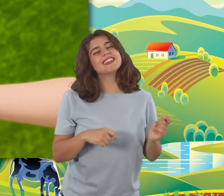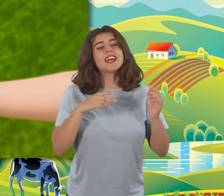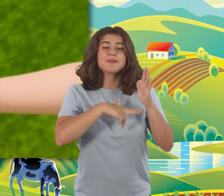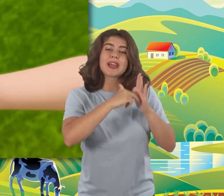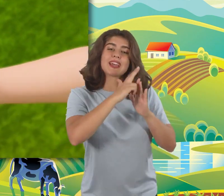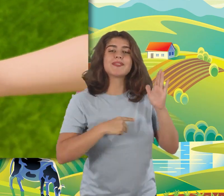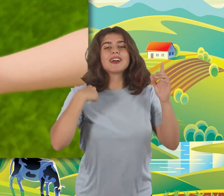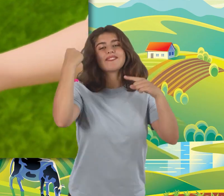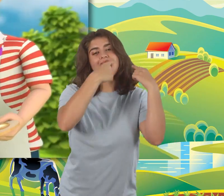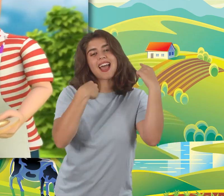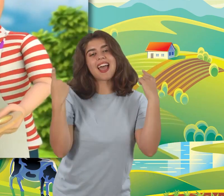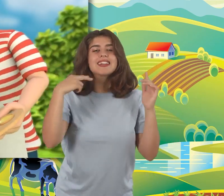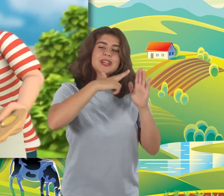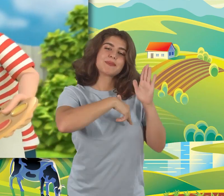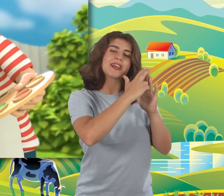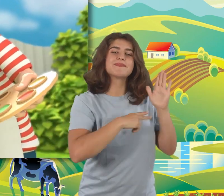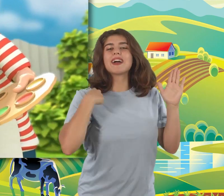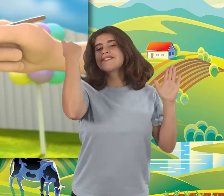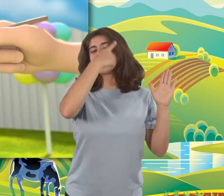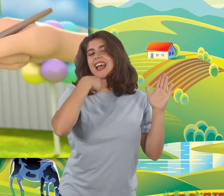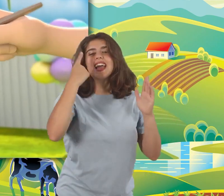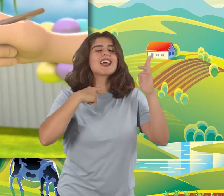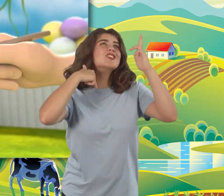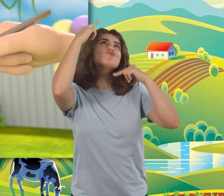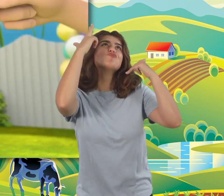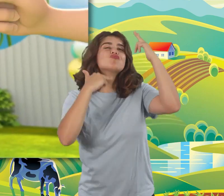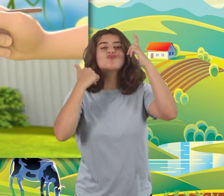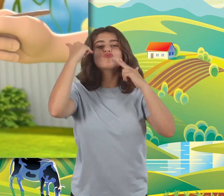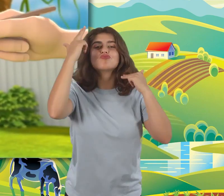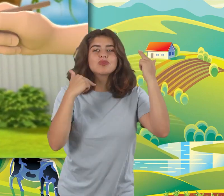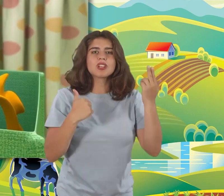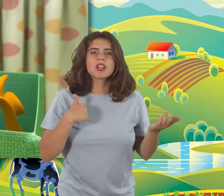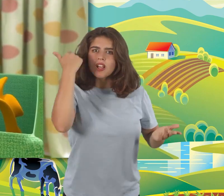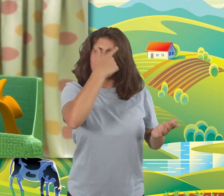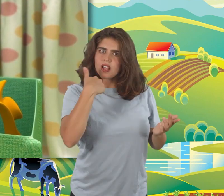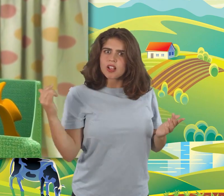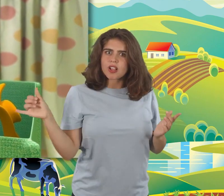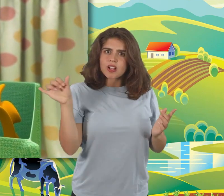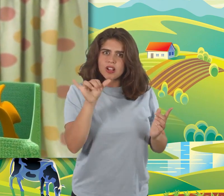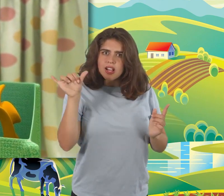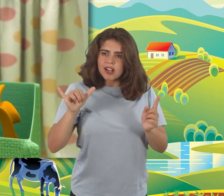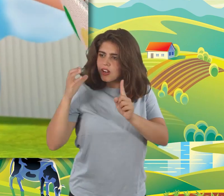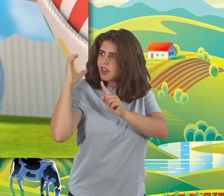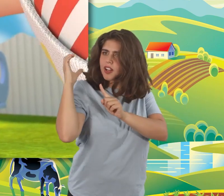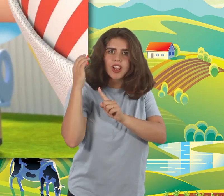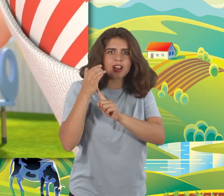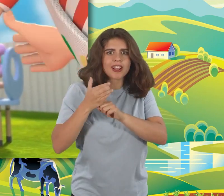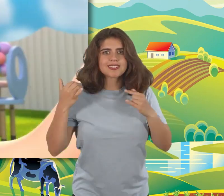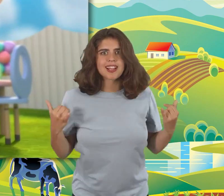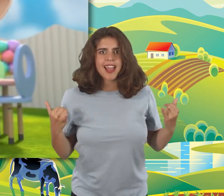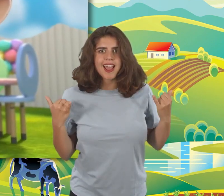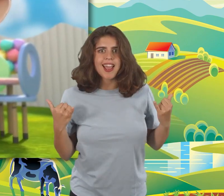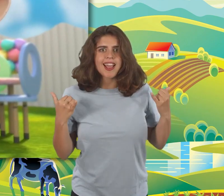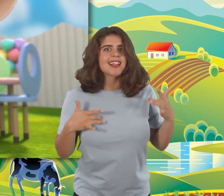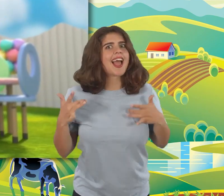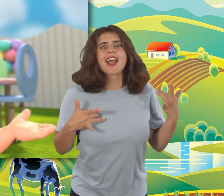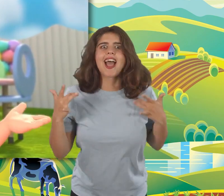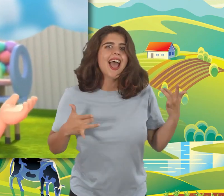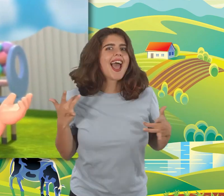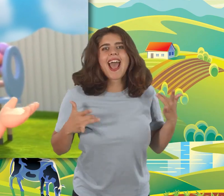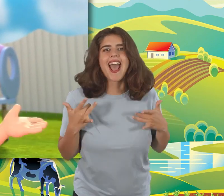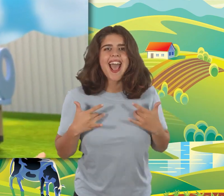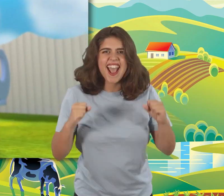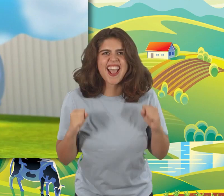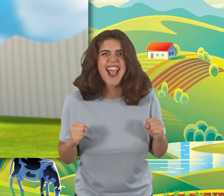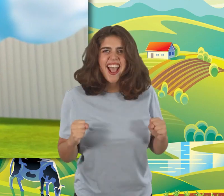Paint, paint, paint my face. Paint it all the way. What do I look like? I